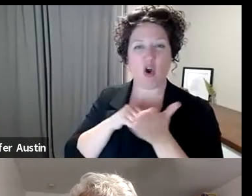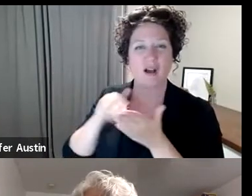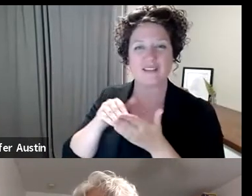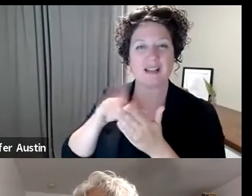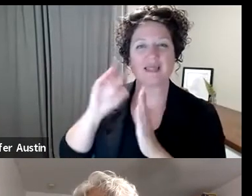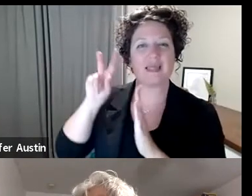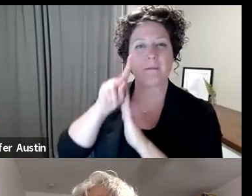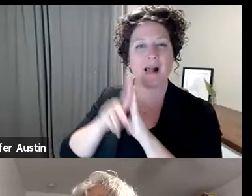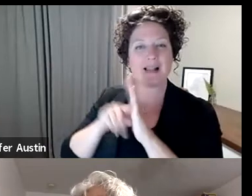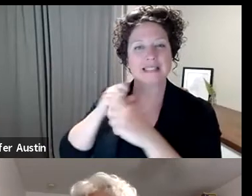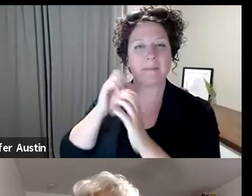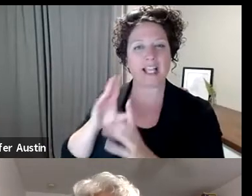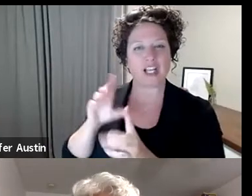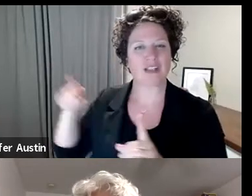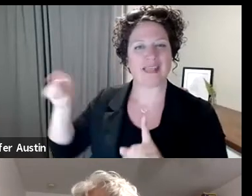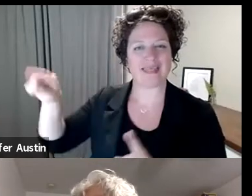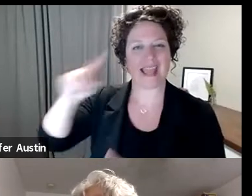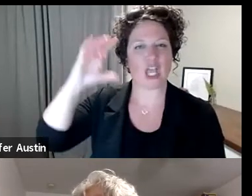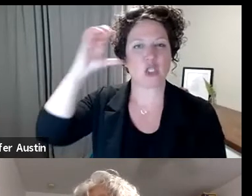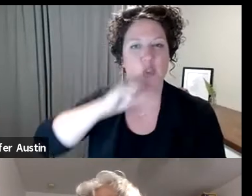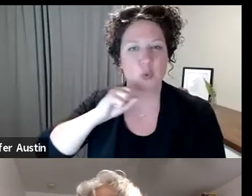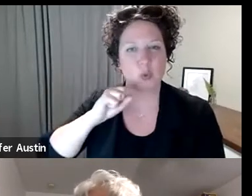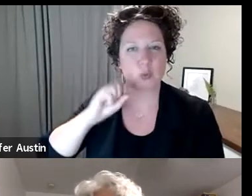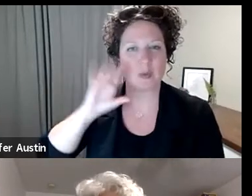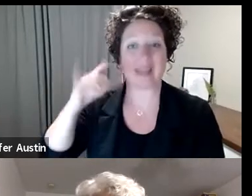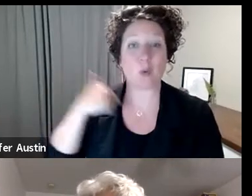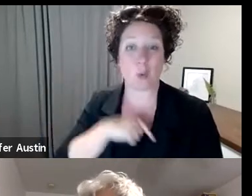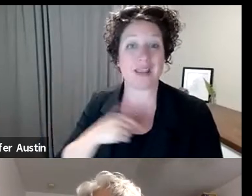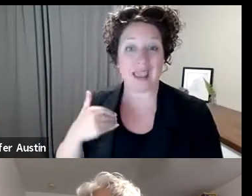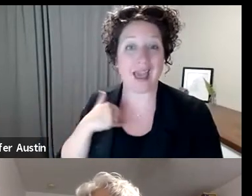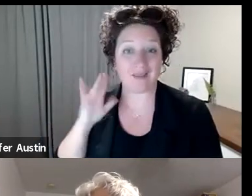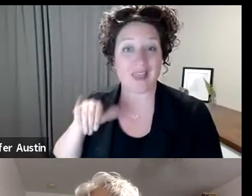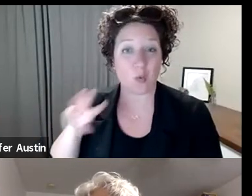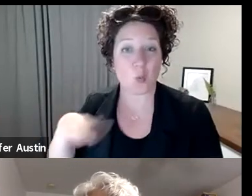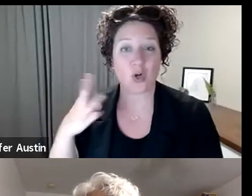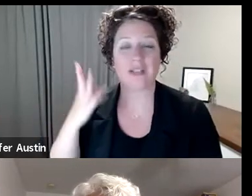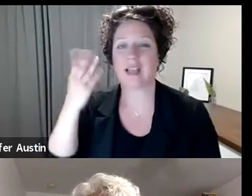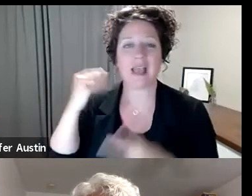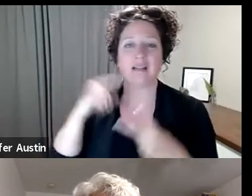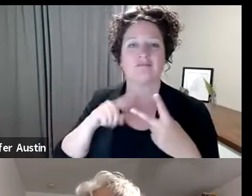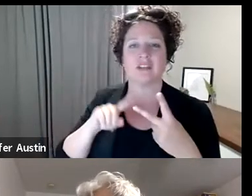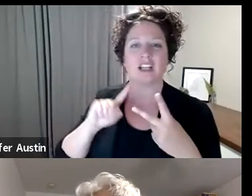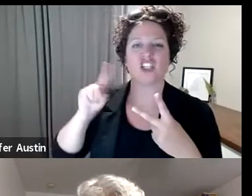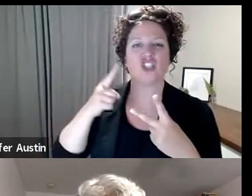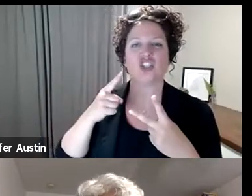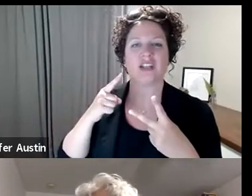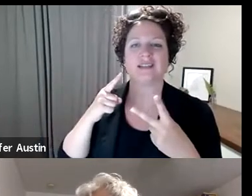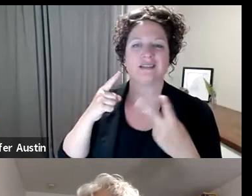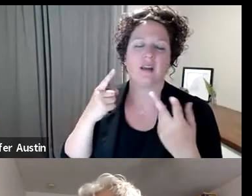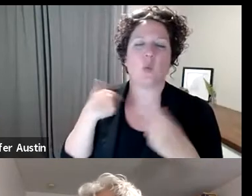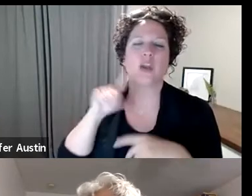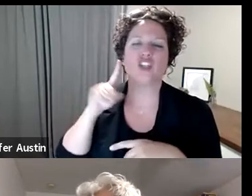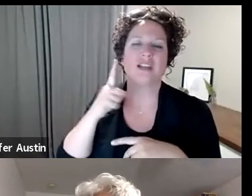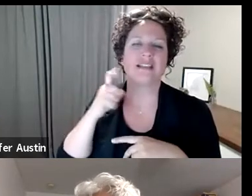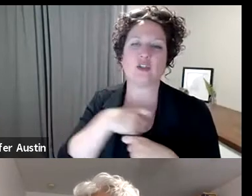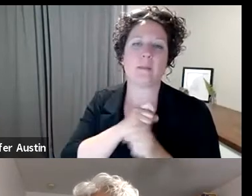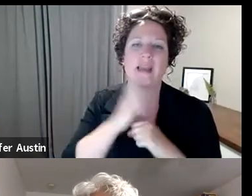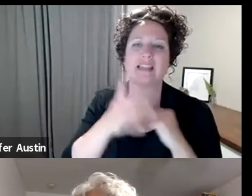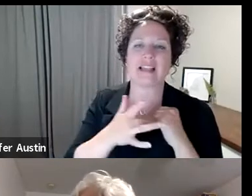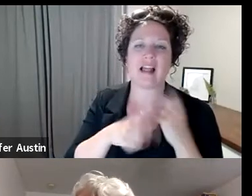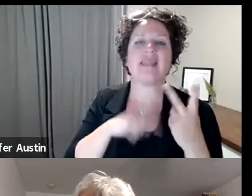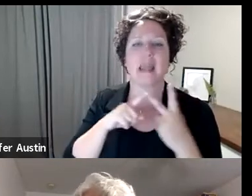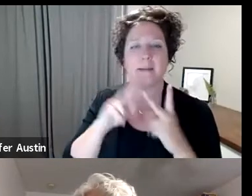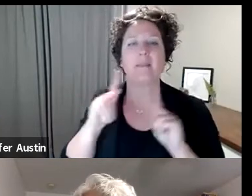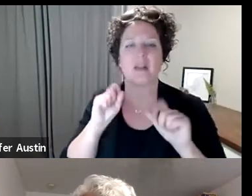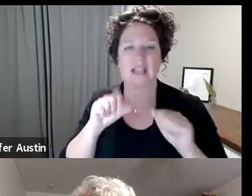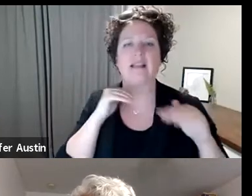assume that, one, that we're in that world, and two, then it's just a matter of creating the technology and then people will access the